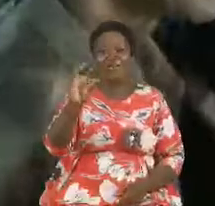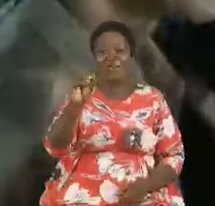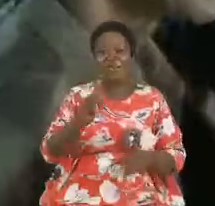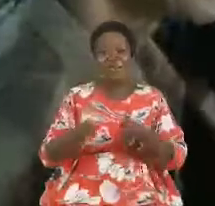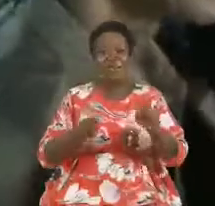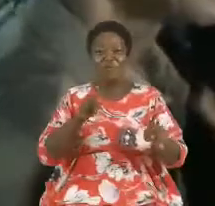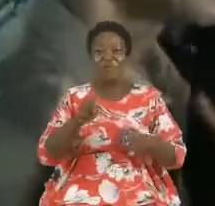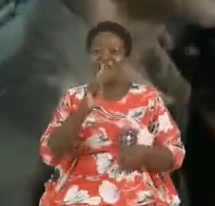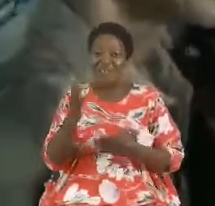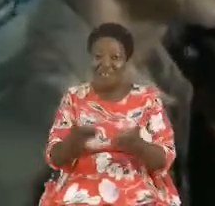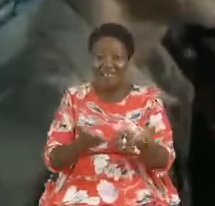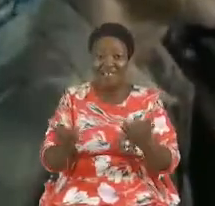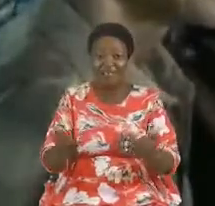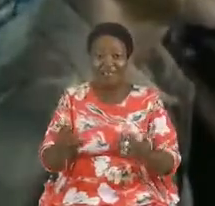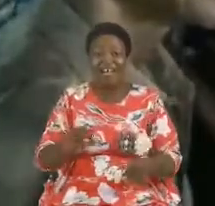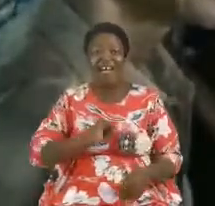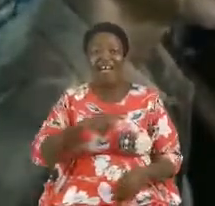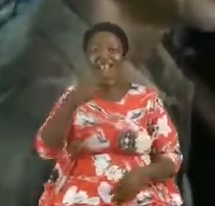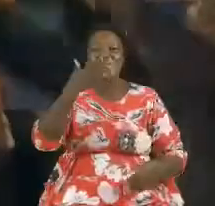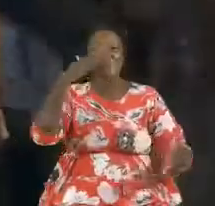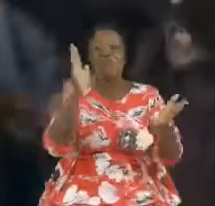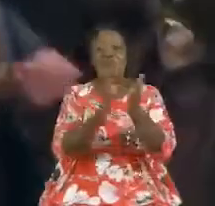Great to you people, are you